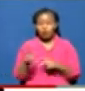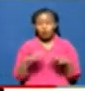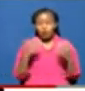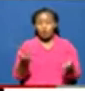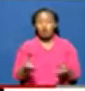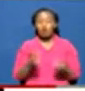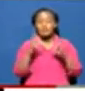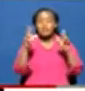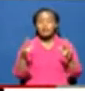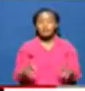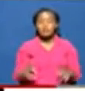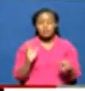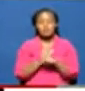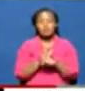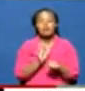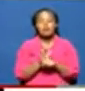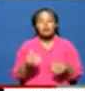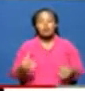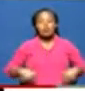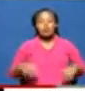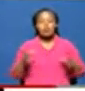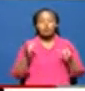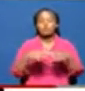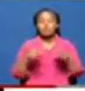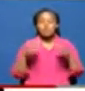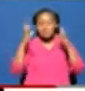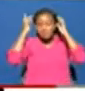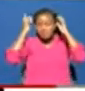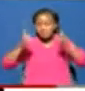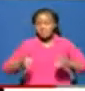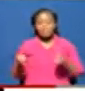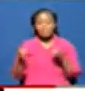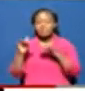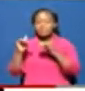lot of youth will prefer to actually sit in their houses or in distributed locations and do work online.